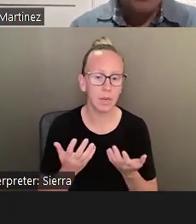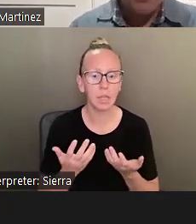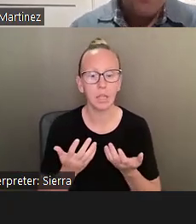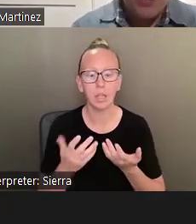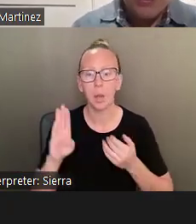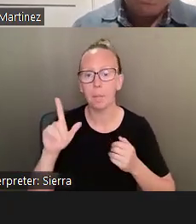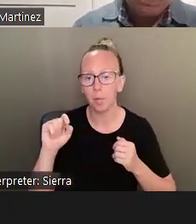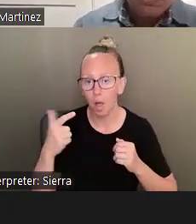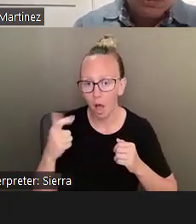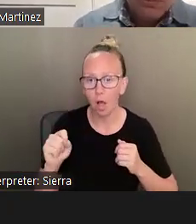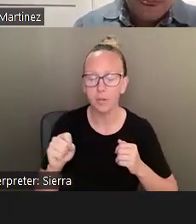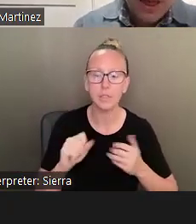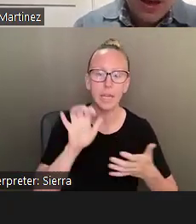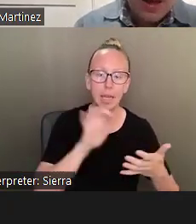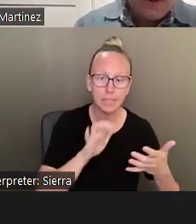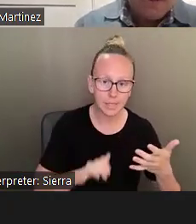essays, but